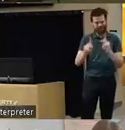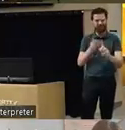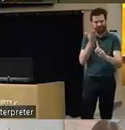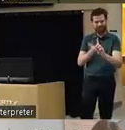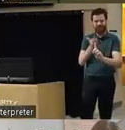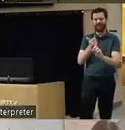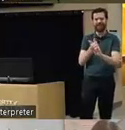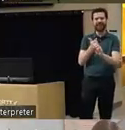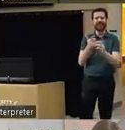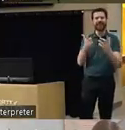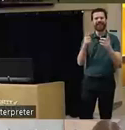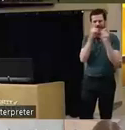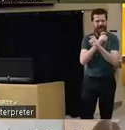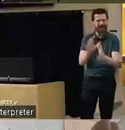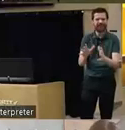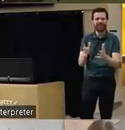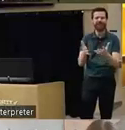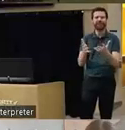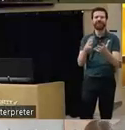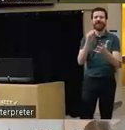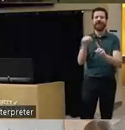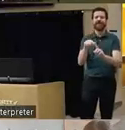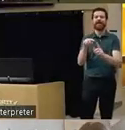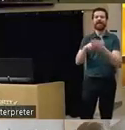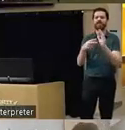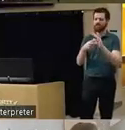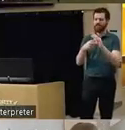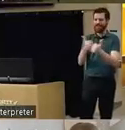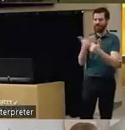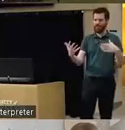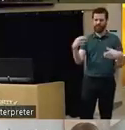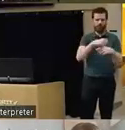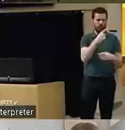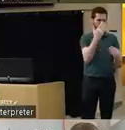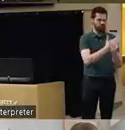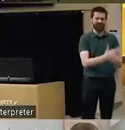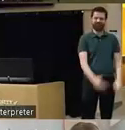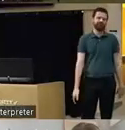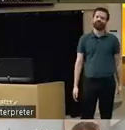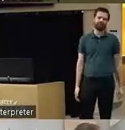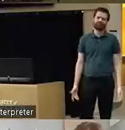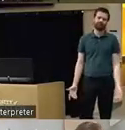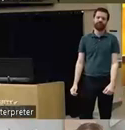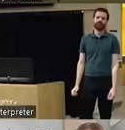complex. And, you know, one cannot glean everything one can from a record review.